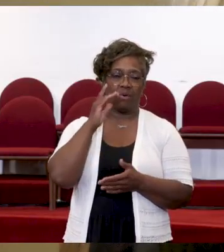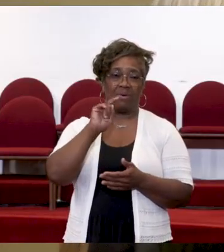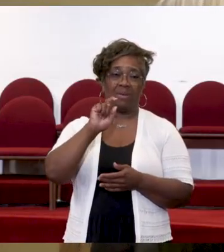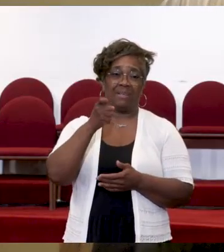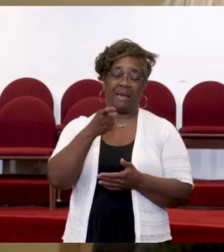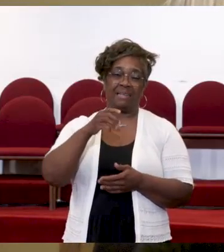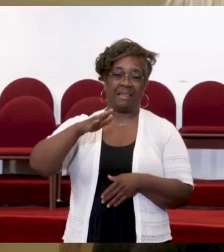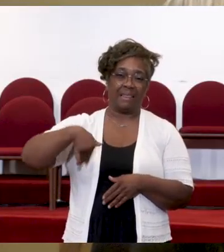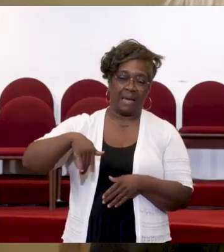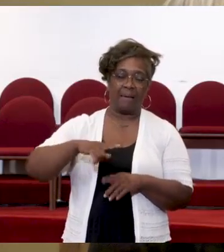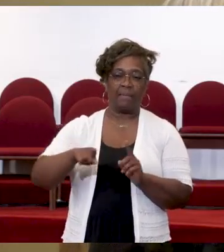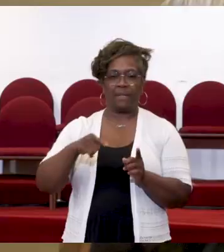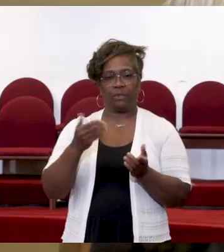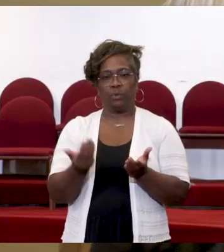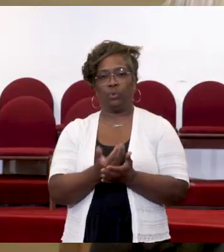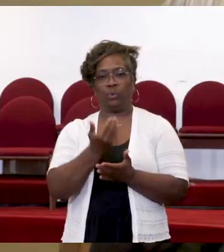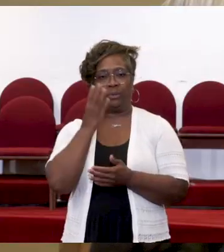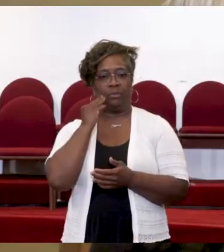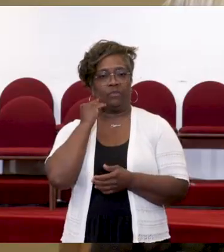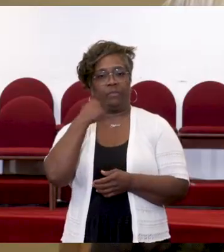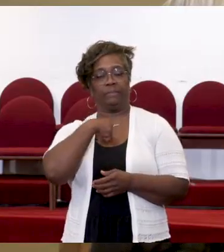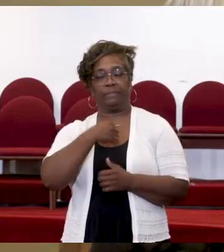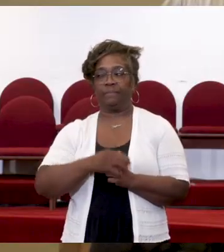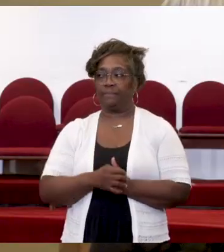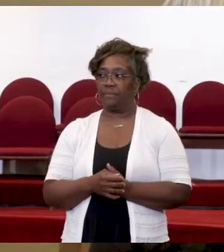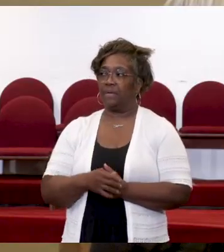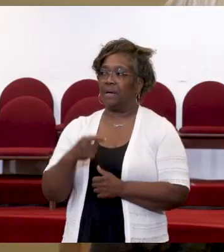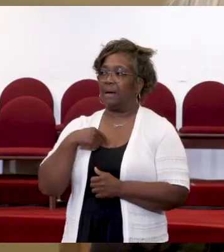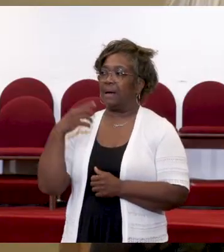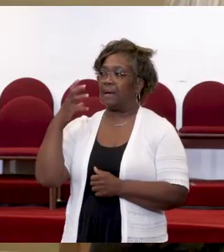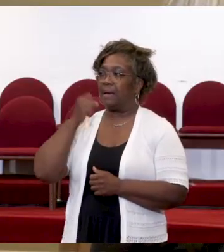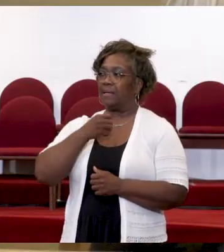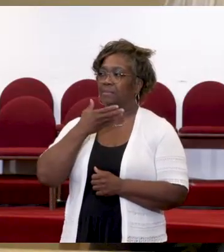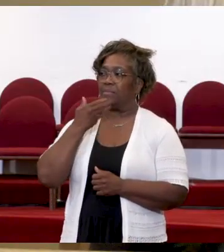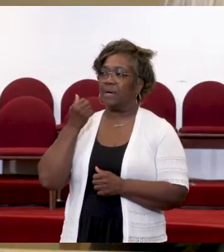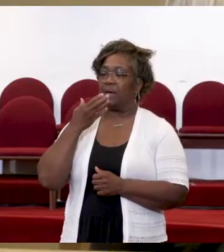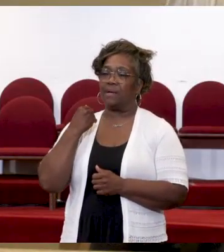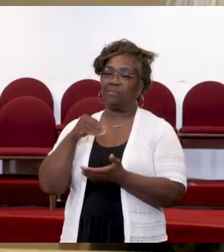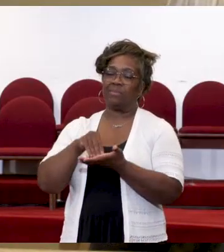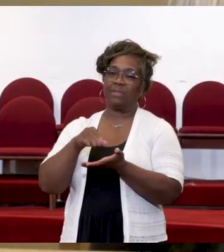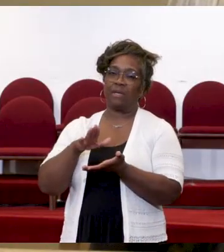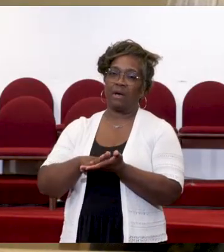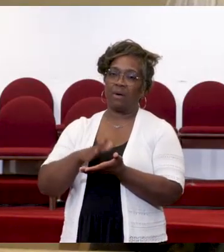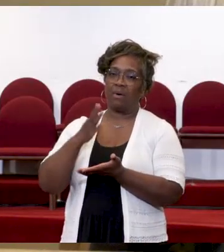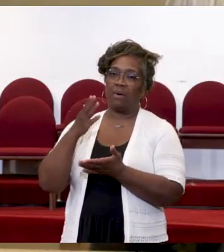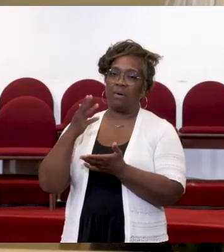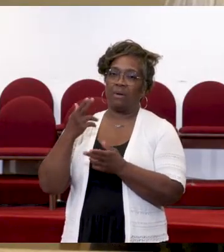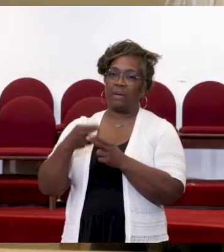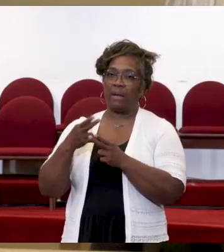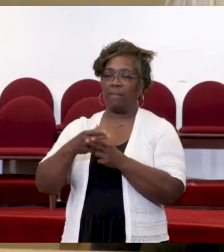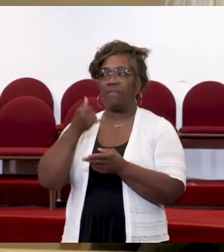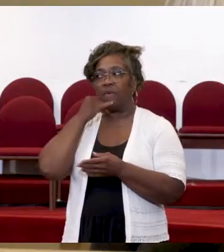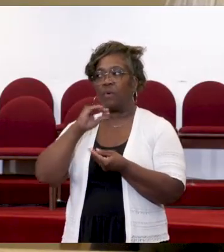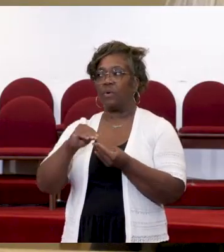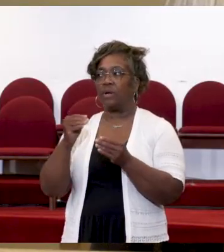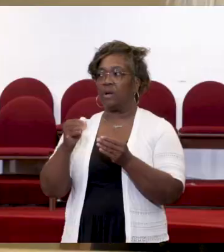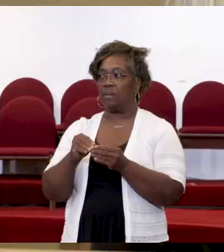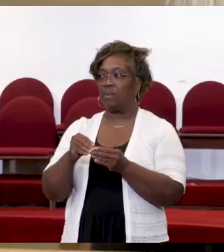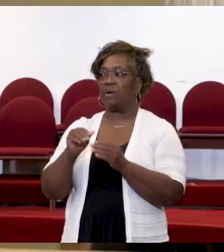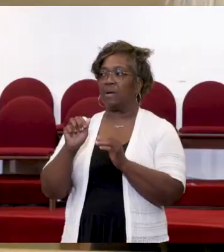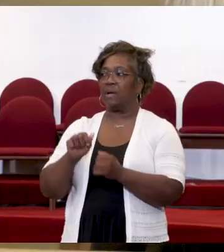new to this. So I guess the best thing is take the contact and have Chelsea Neblett. It just depends